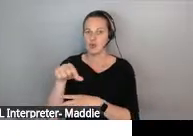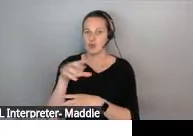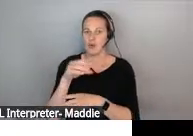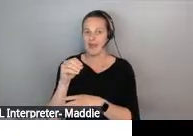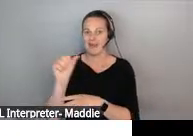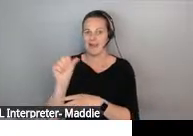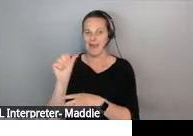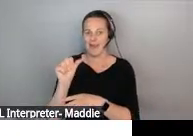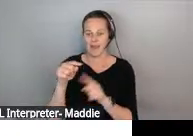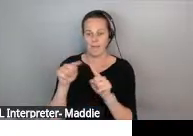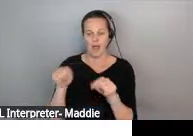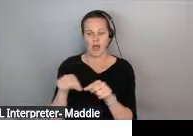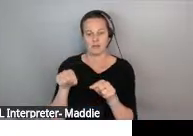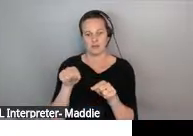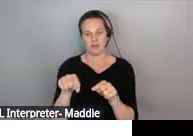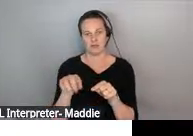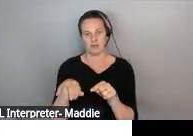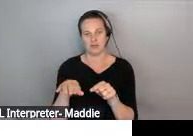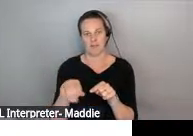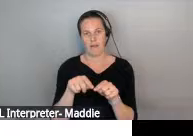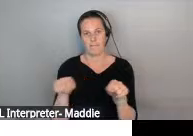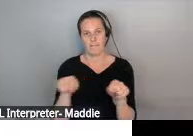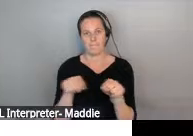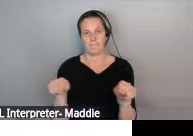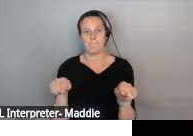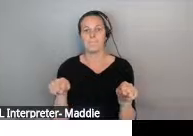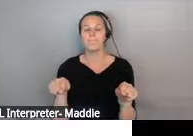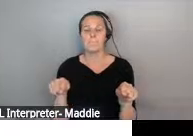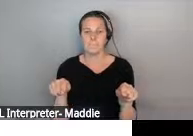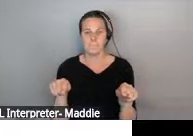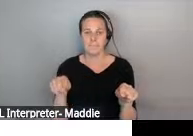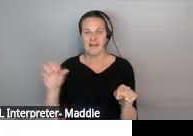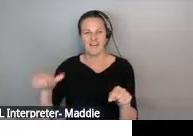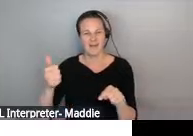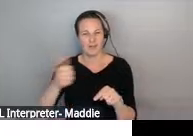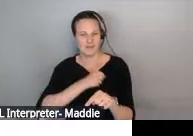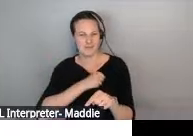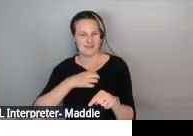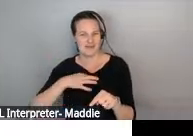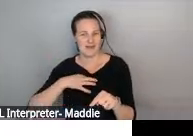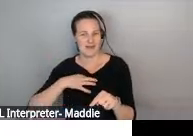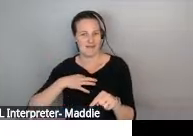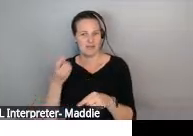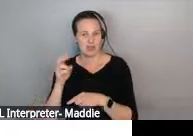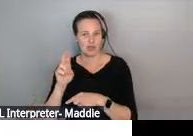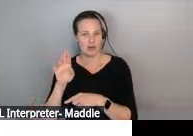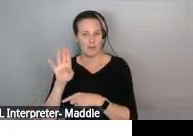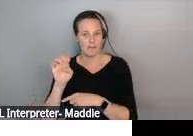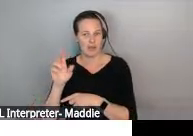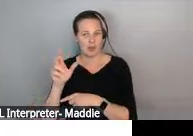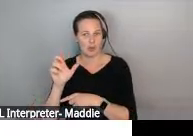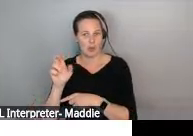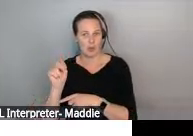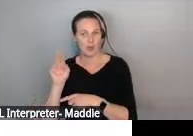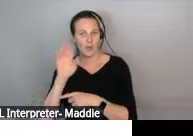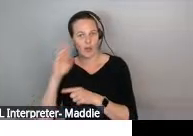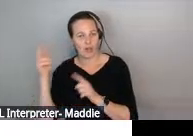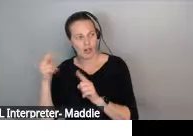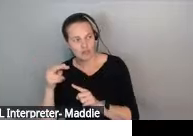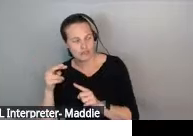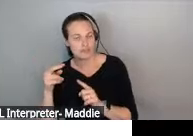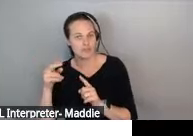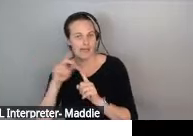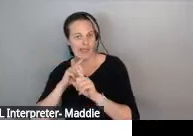box. We will have one of our other staff, Dr. Bagoon, will be answering some of the questions. And then at